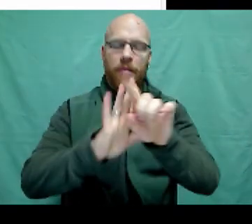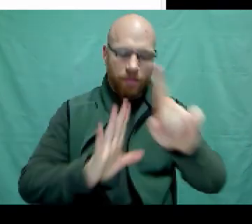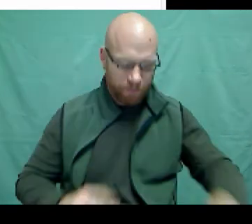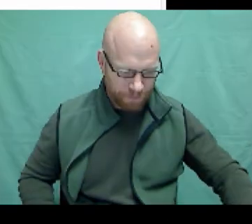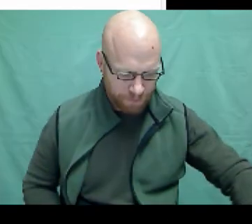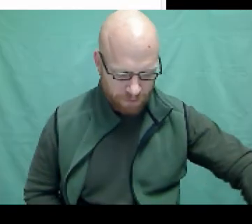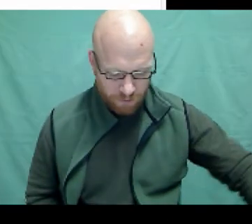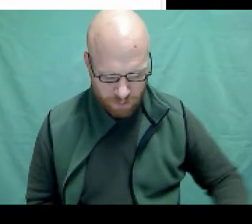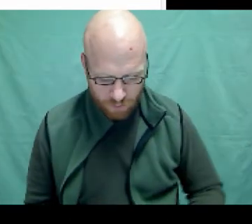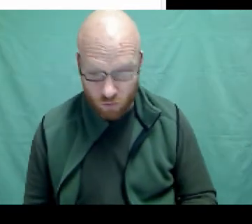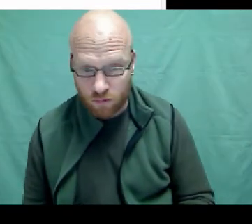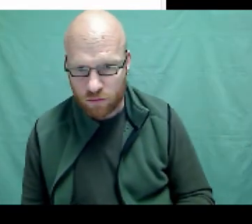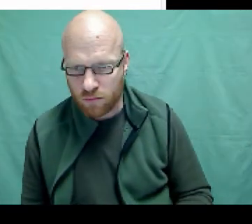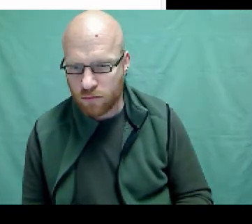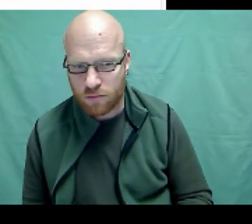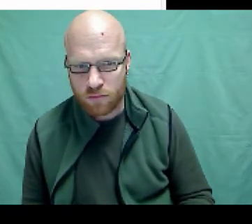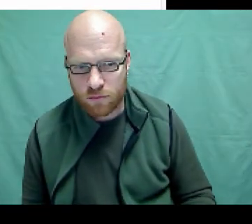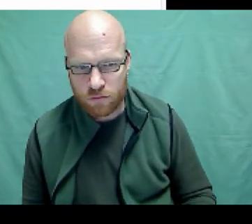now our last example.